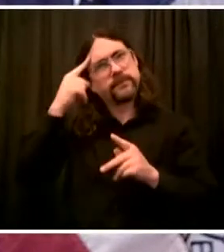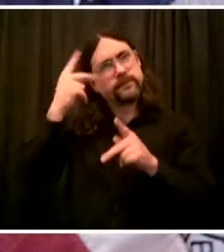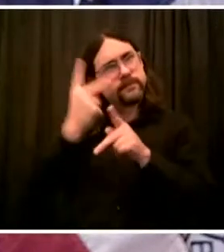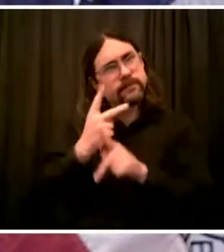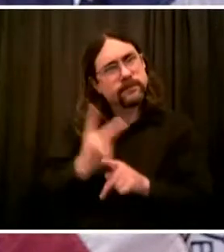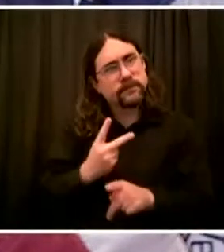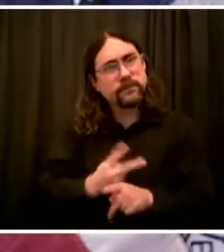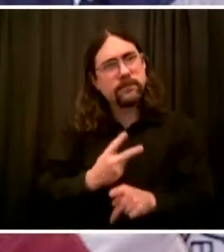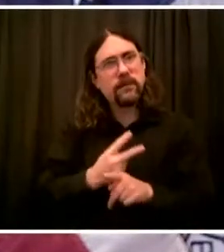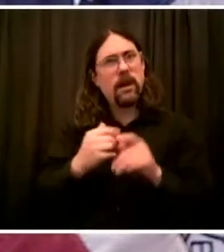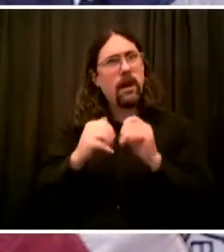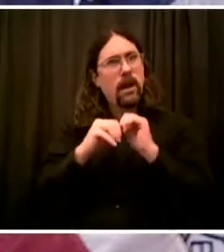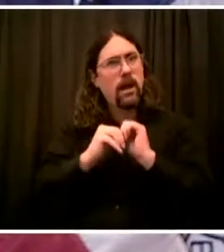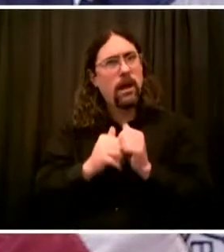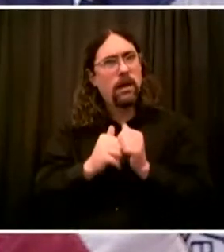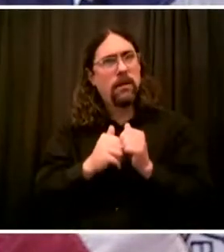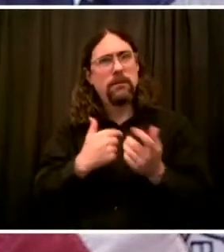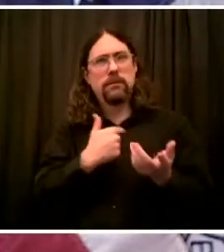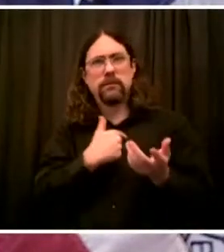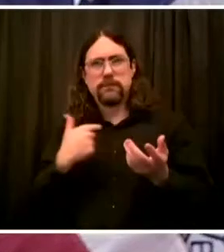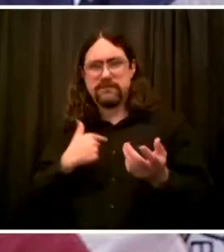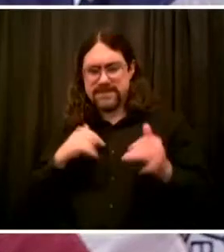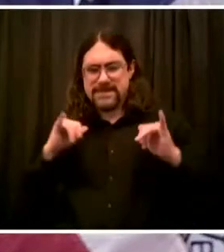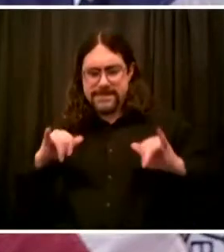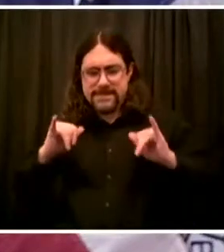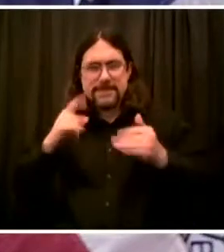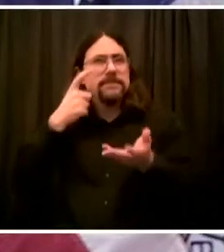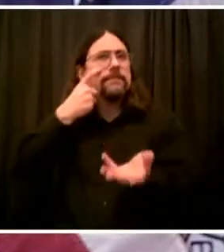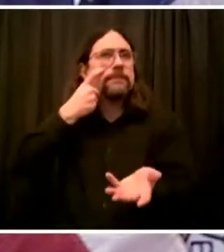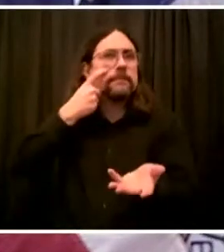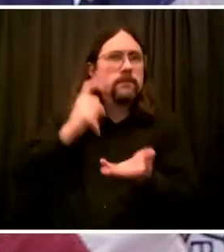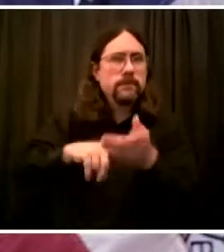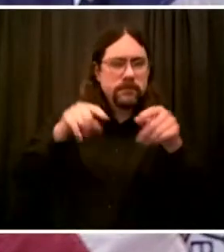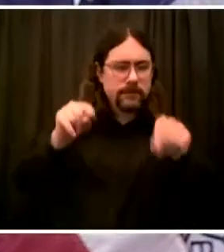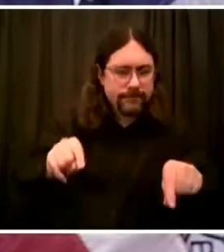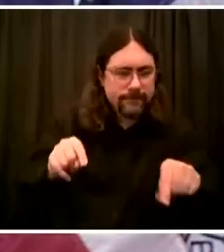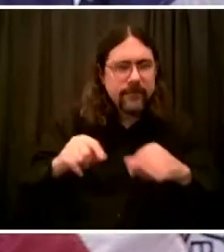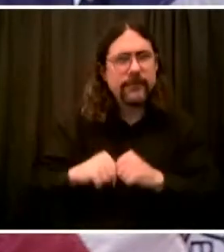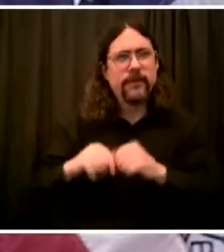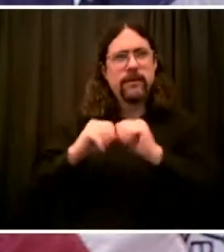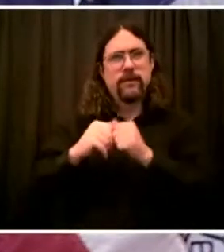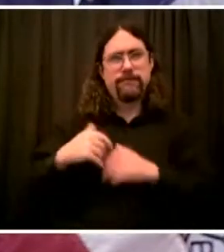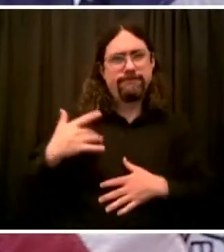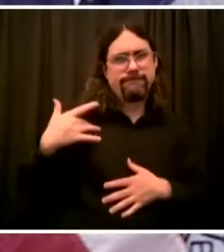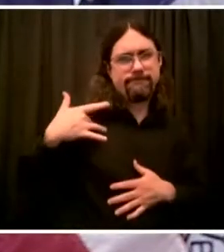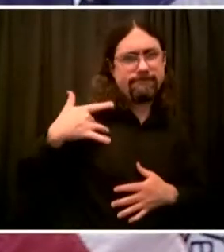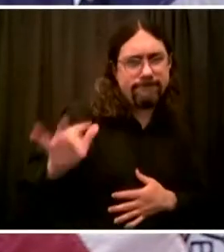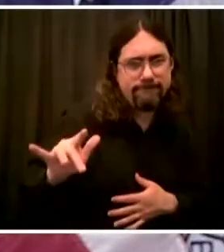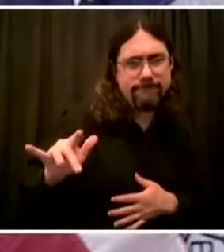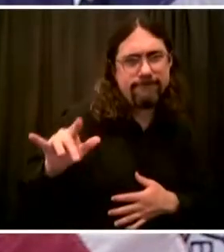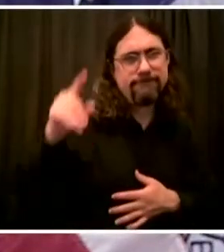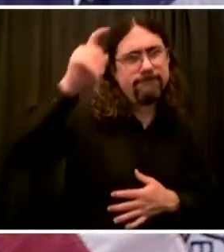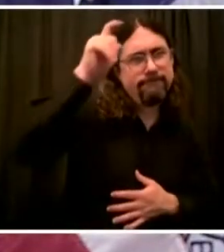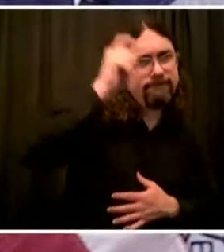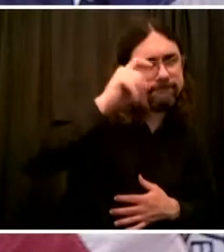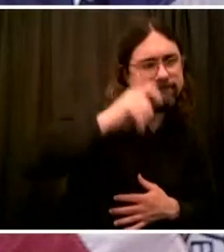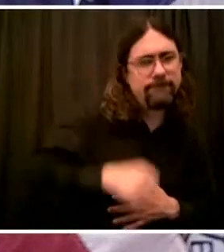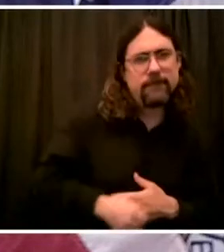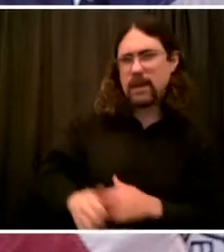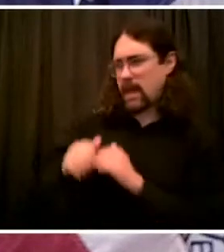the supervision, the training, the protocols, the game plan for a very complex situation, and